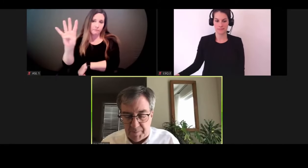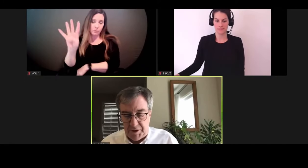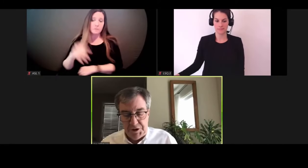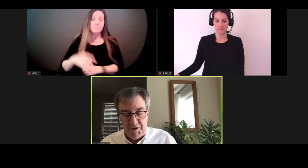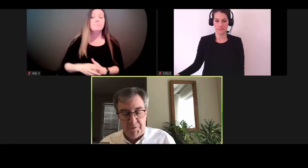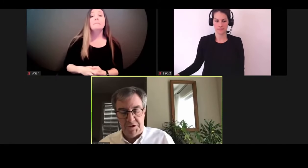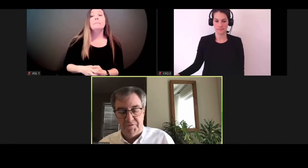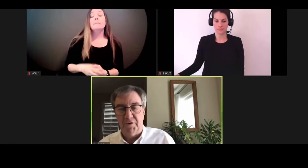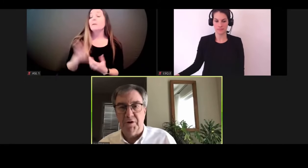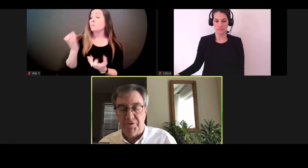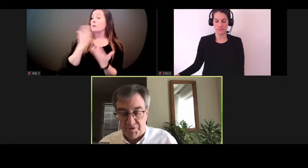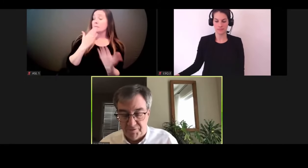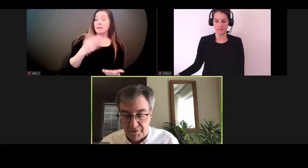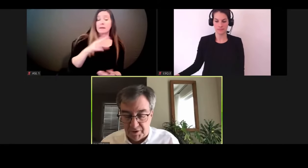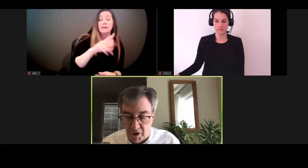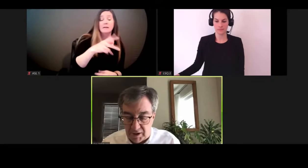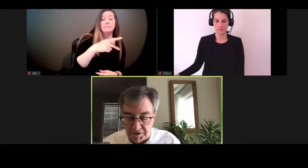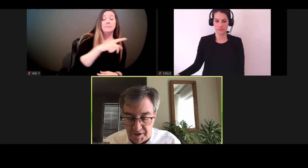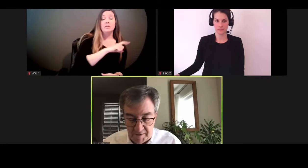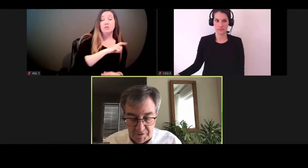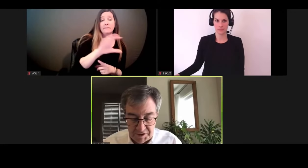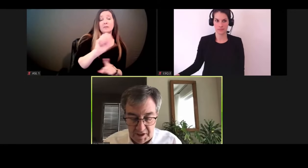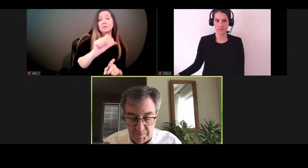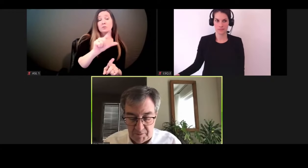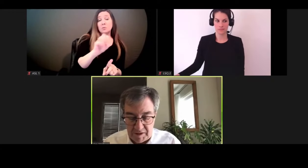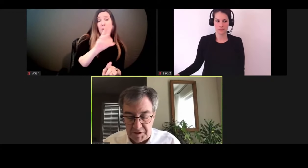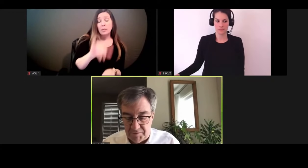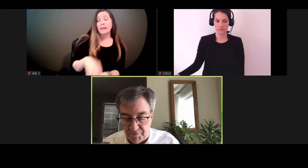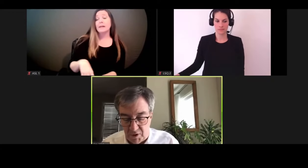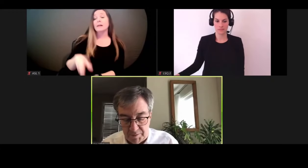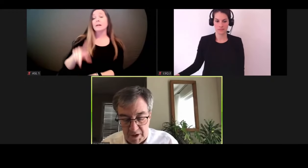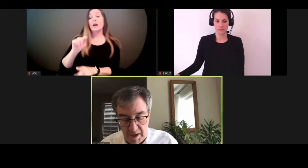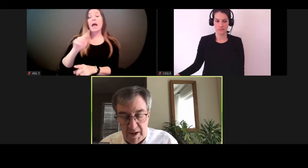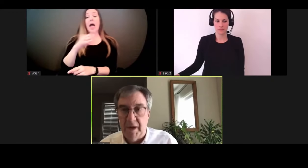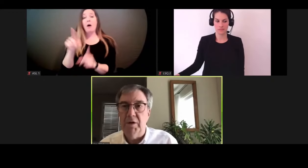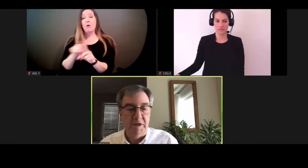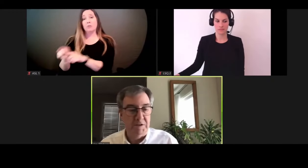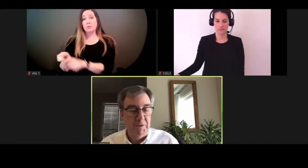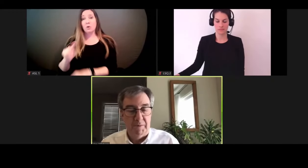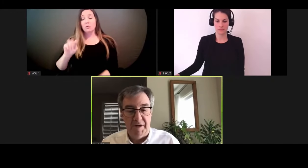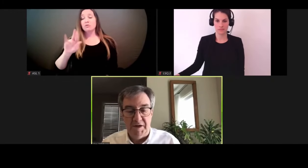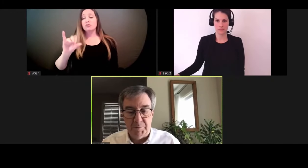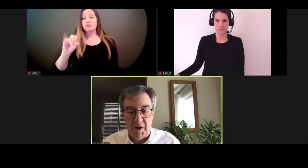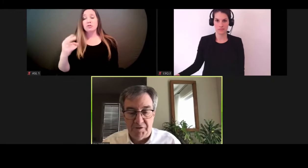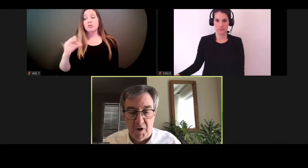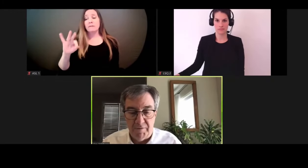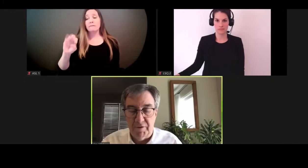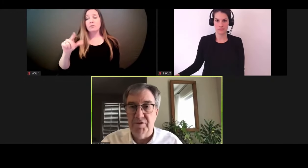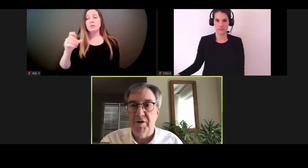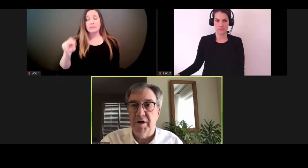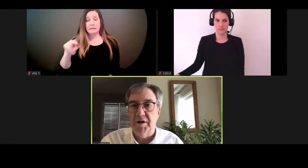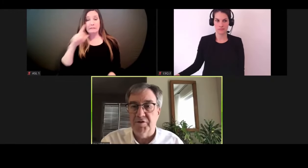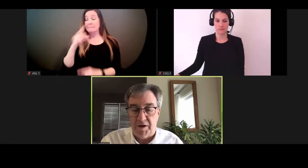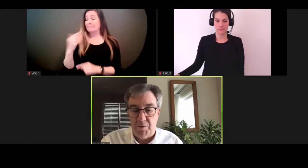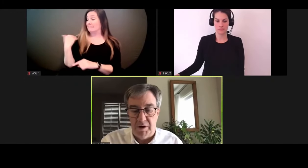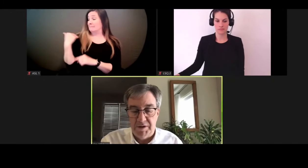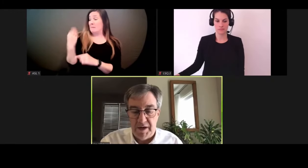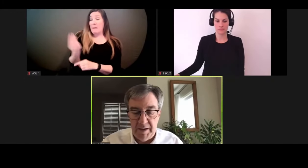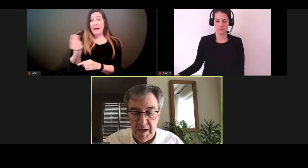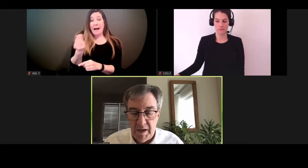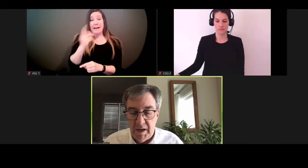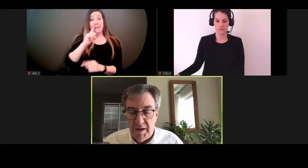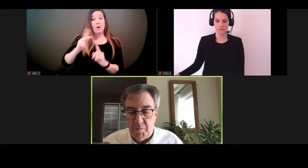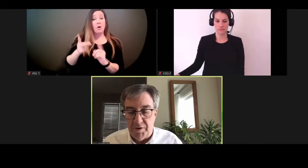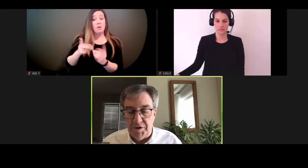Acting Deputy Chief Patricia Ferguson for their constant efforts to keep our residents informed, including Monday's press conference and a second one